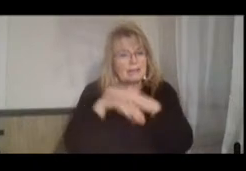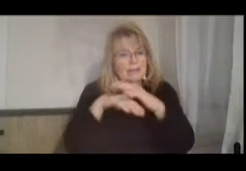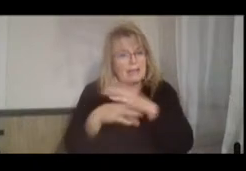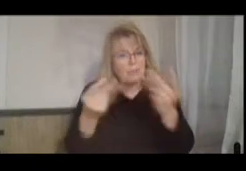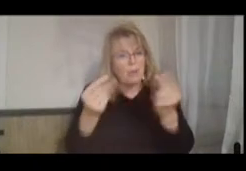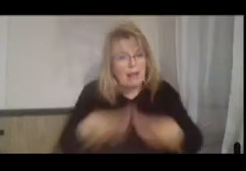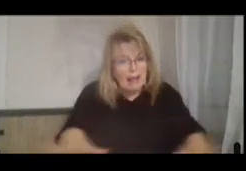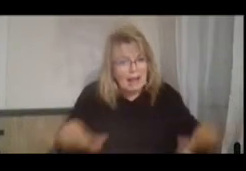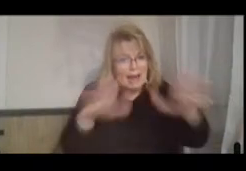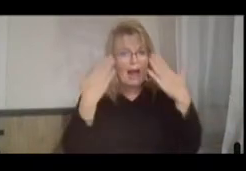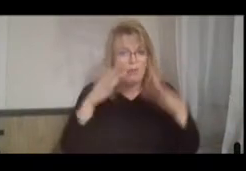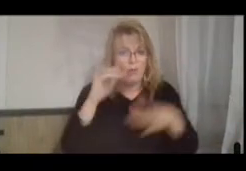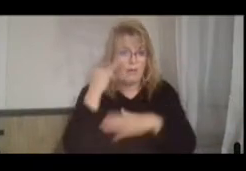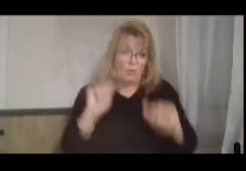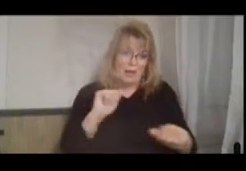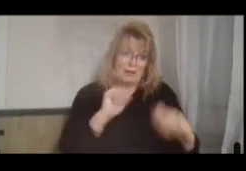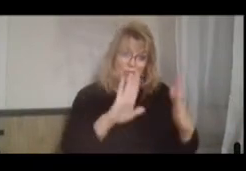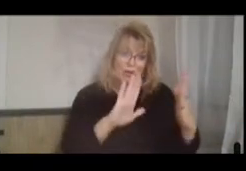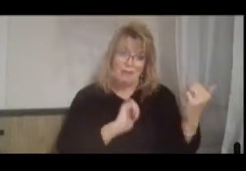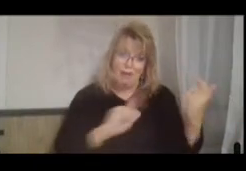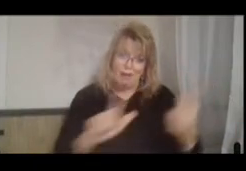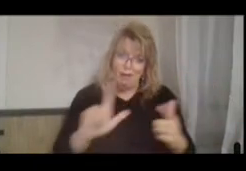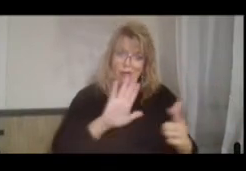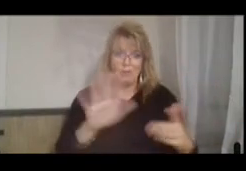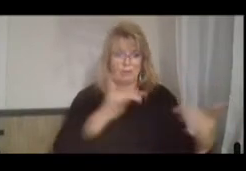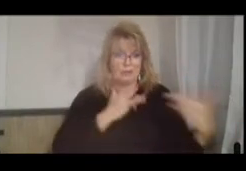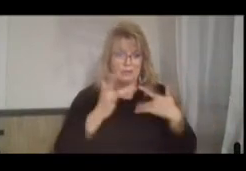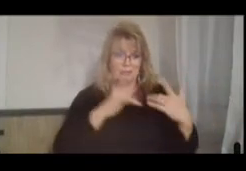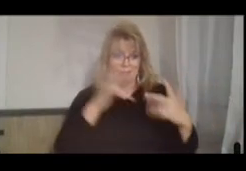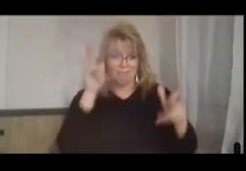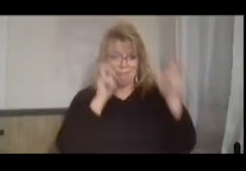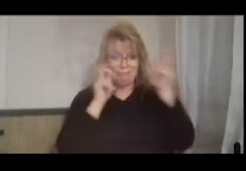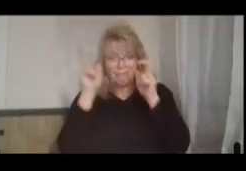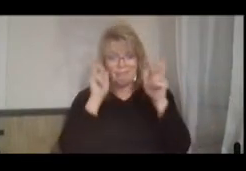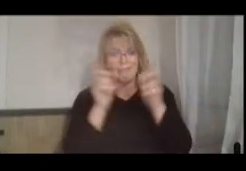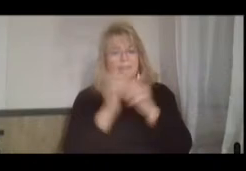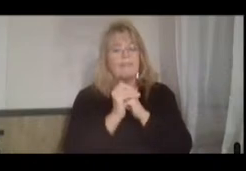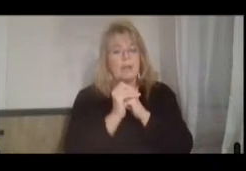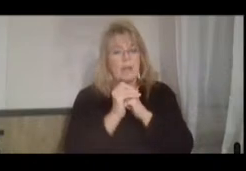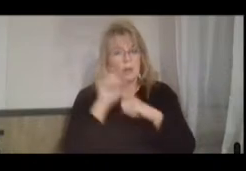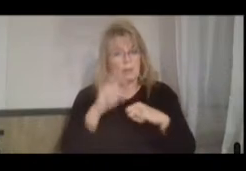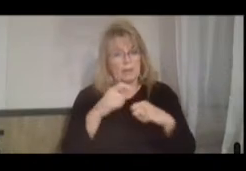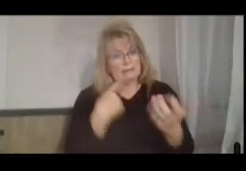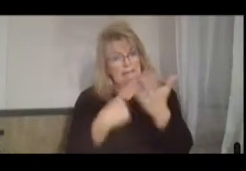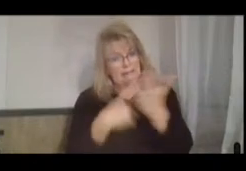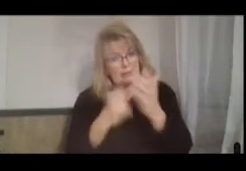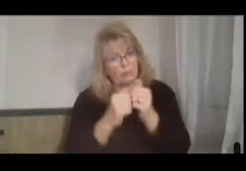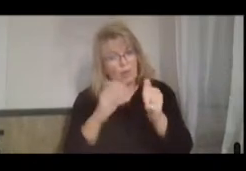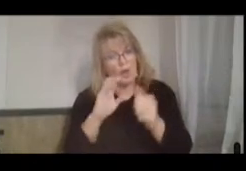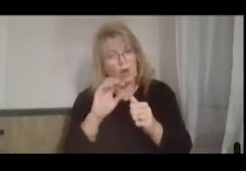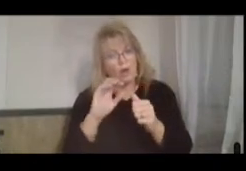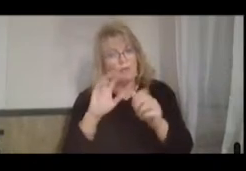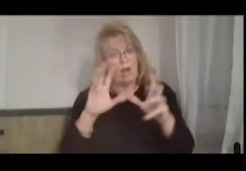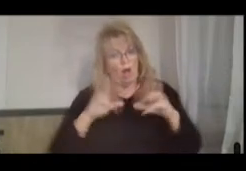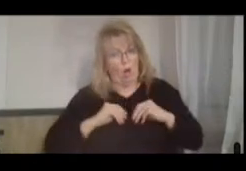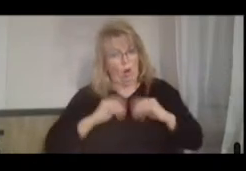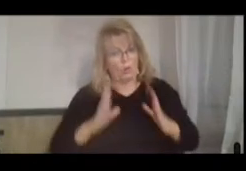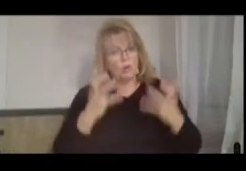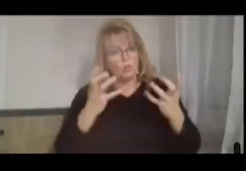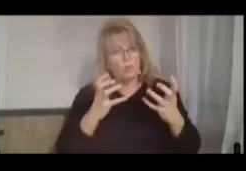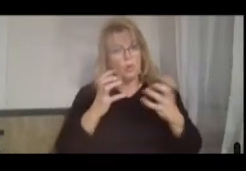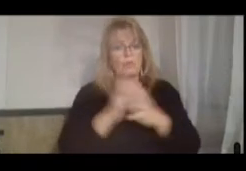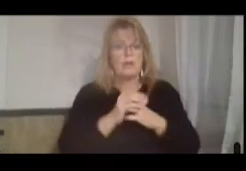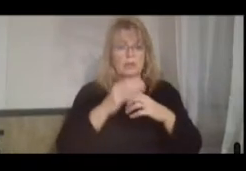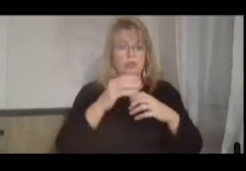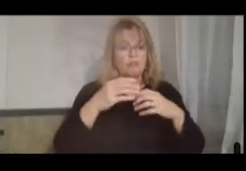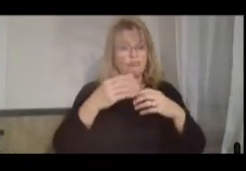know that we'll be able to address all the concerns you've heard. Certainly, we need to talk with the owners. We want this shopping center to remain viable. We